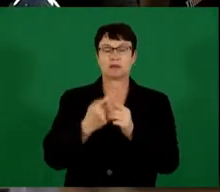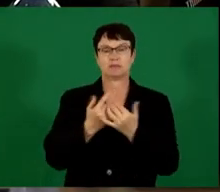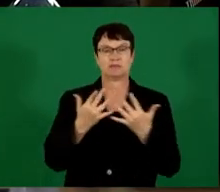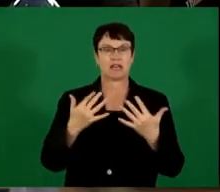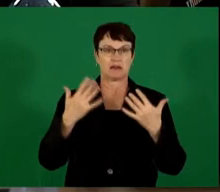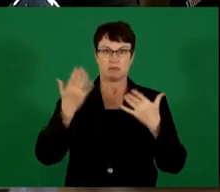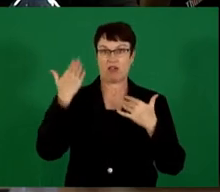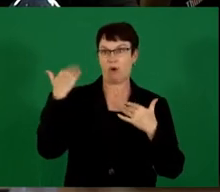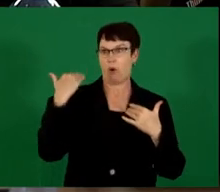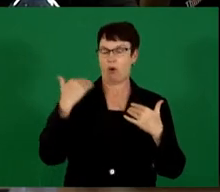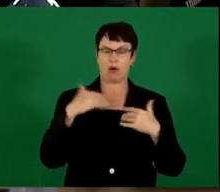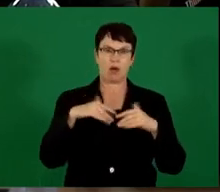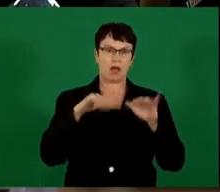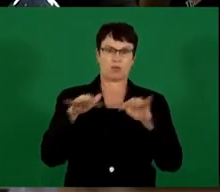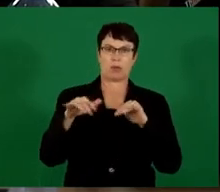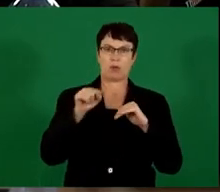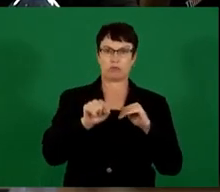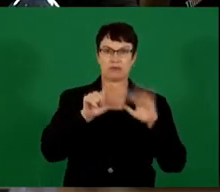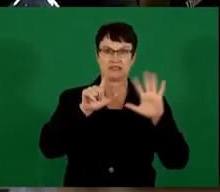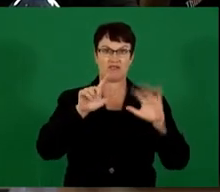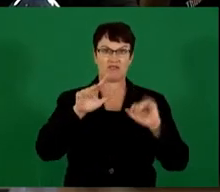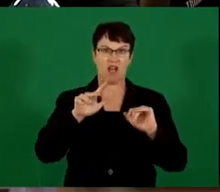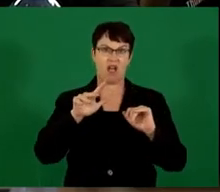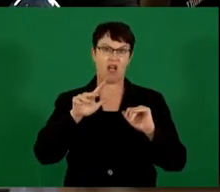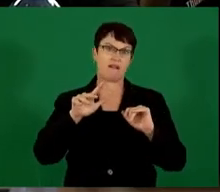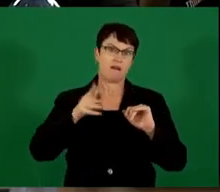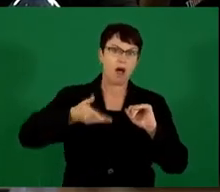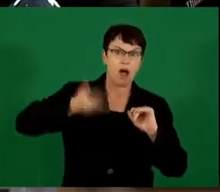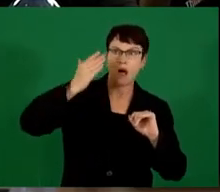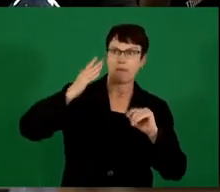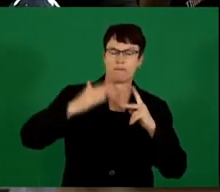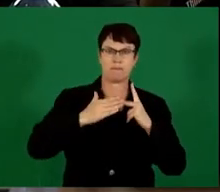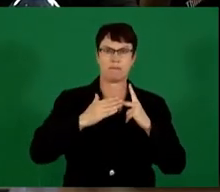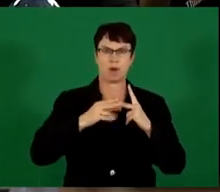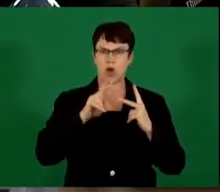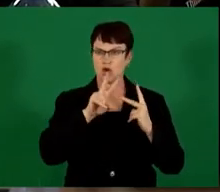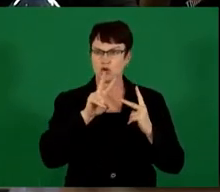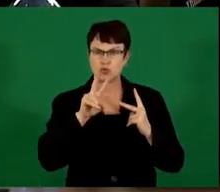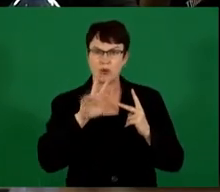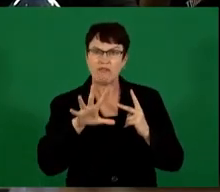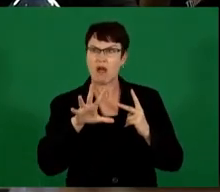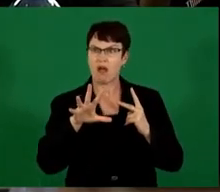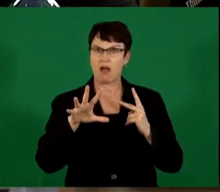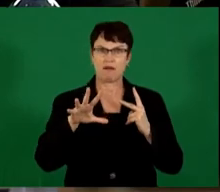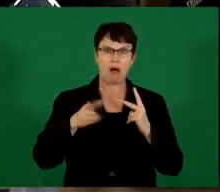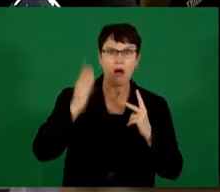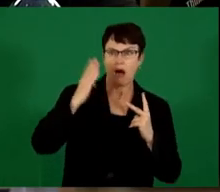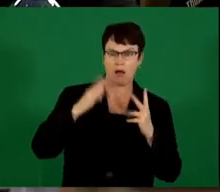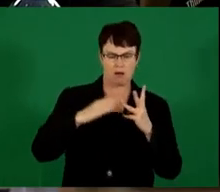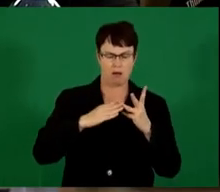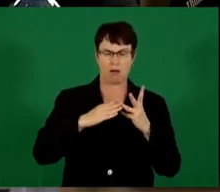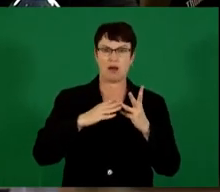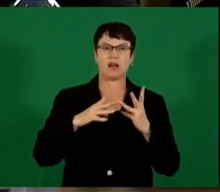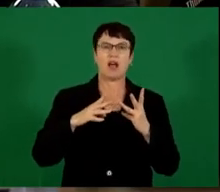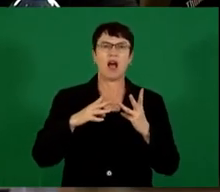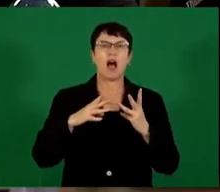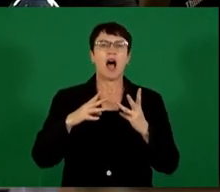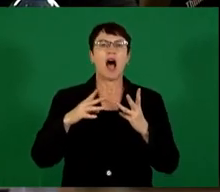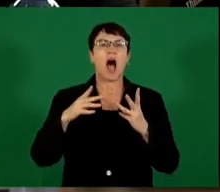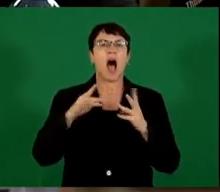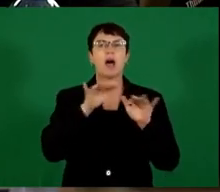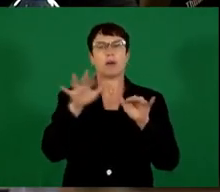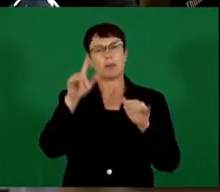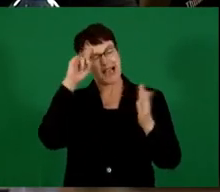75 and a lot of aggressive hiking last year as not you meaning business, but, you know, taking your foot off the gas, that we're almost done with rate hikes. At